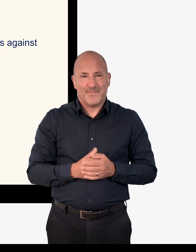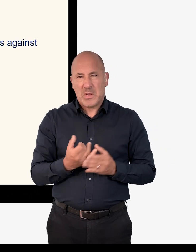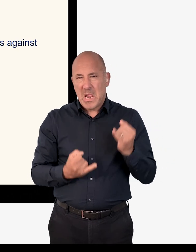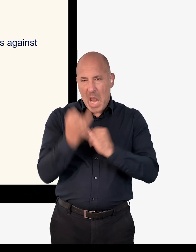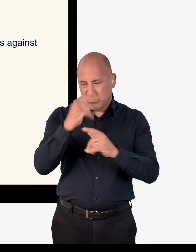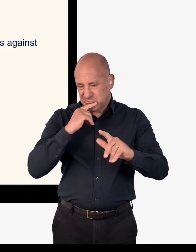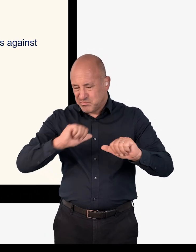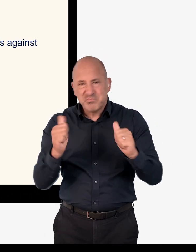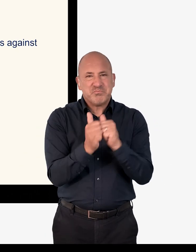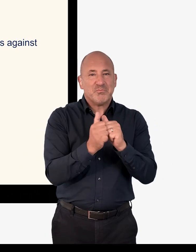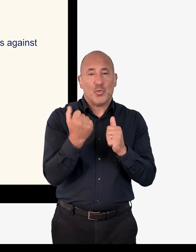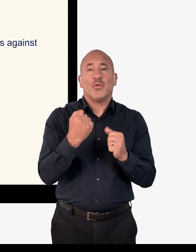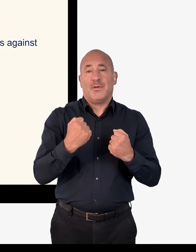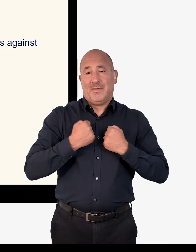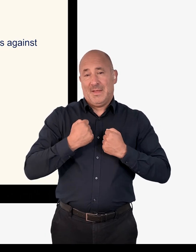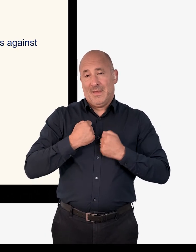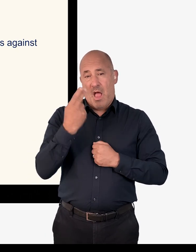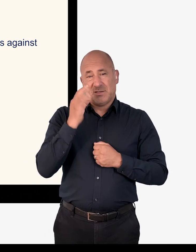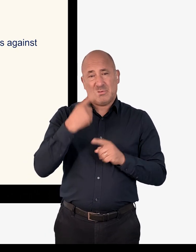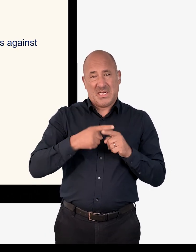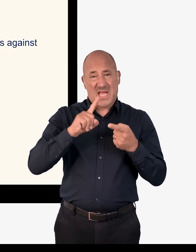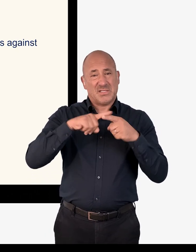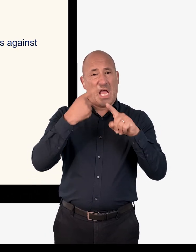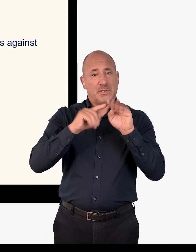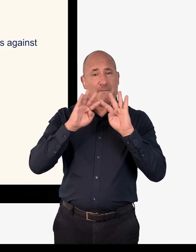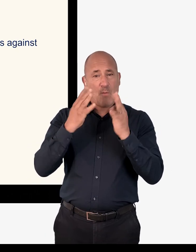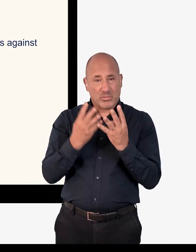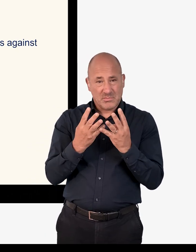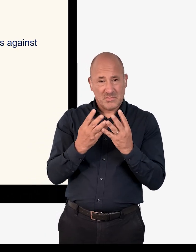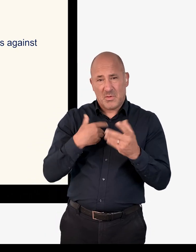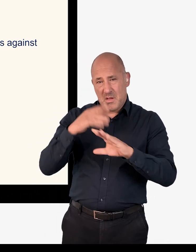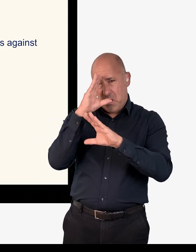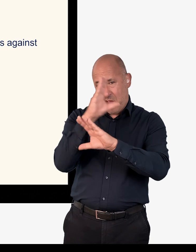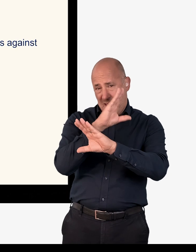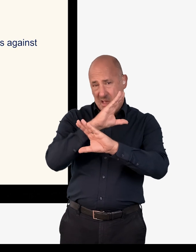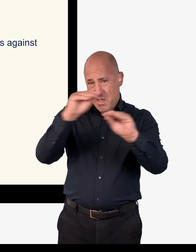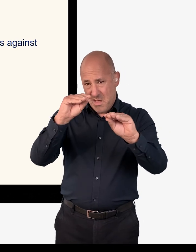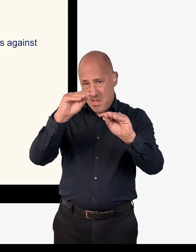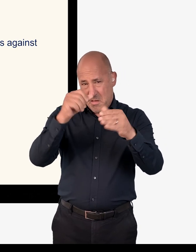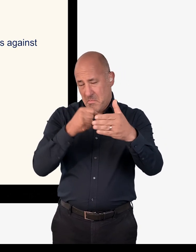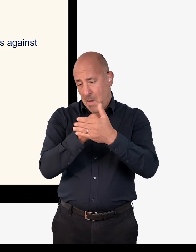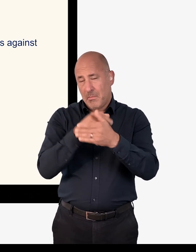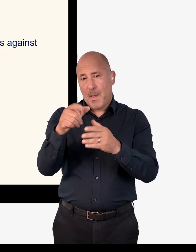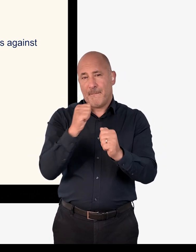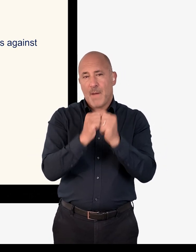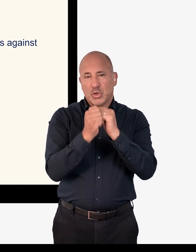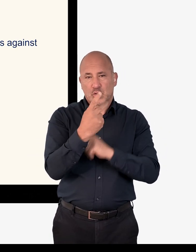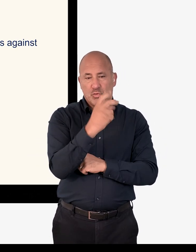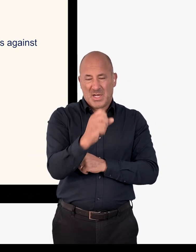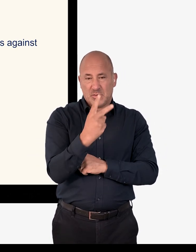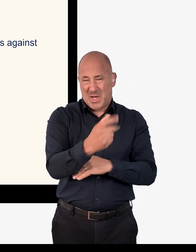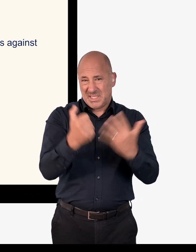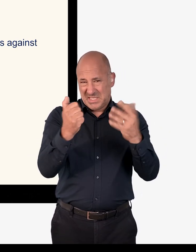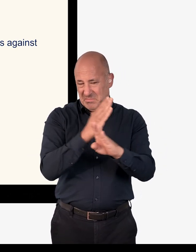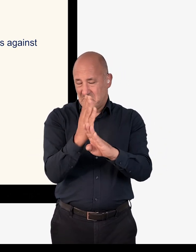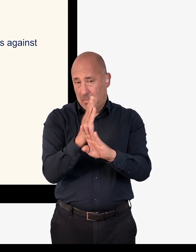Final decisions are made by Arts Council England's Executive Board, and applicants will be notified of decisions no later than